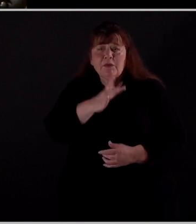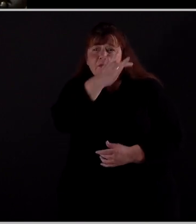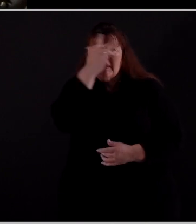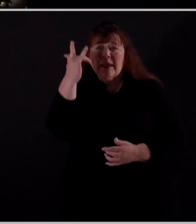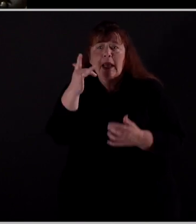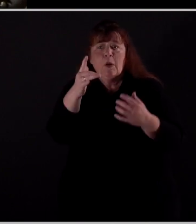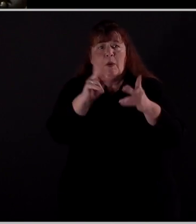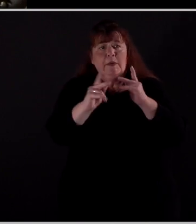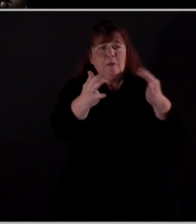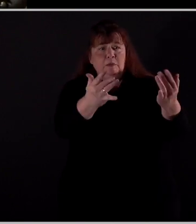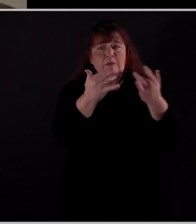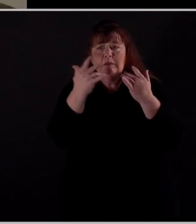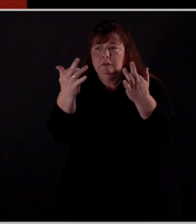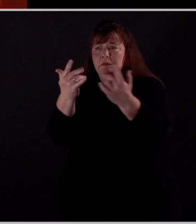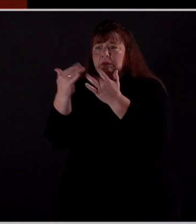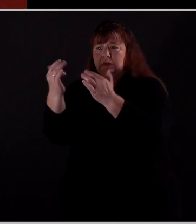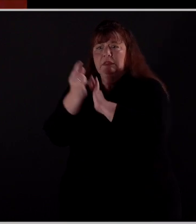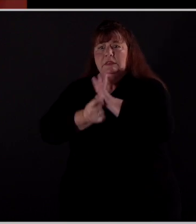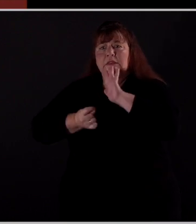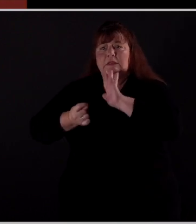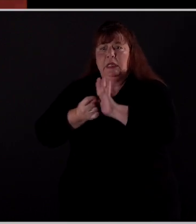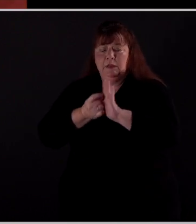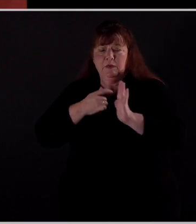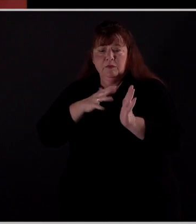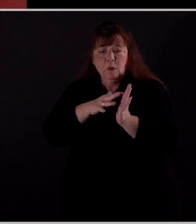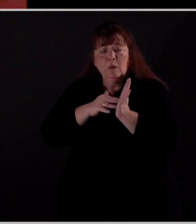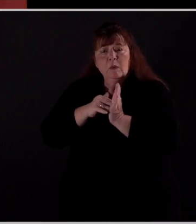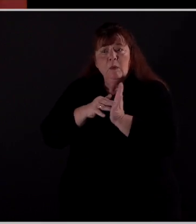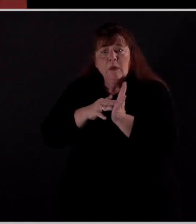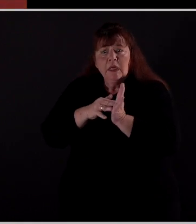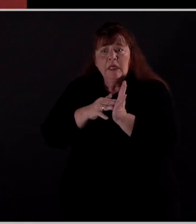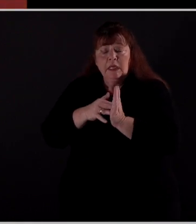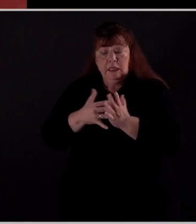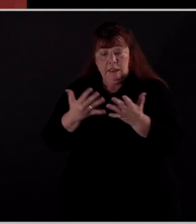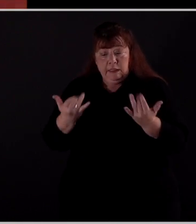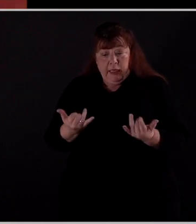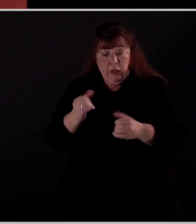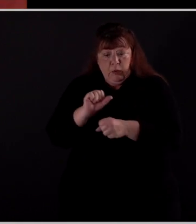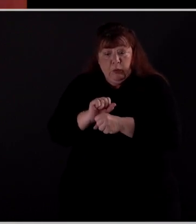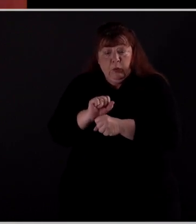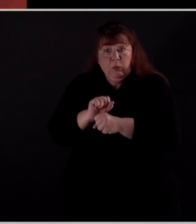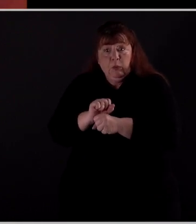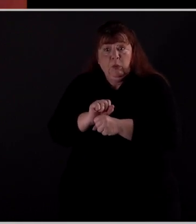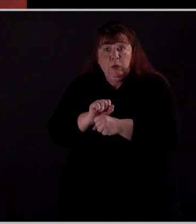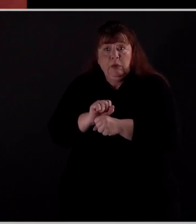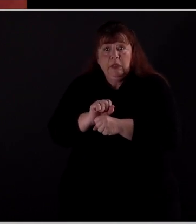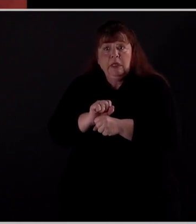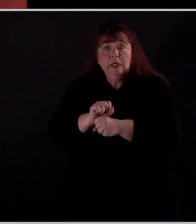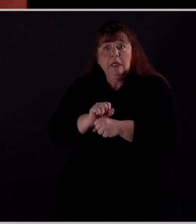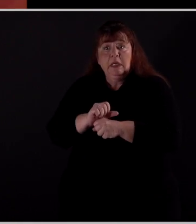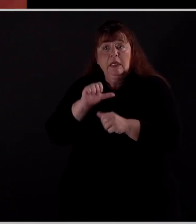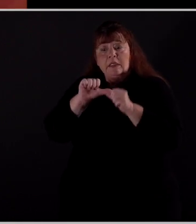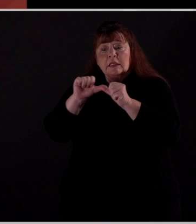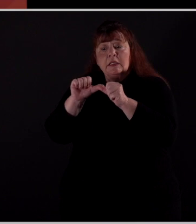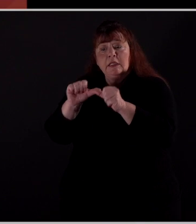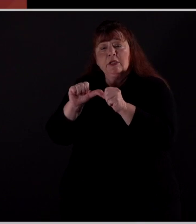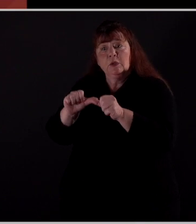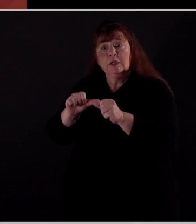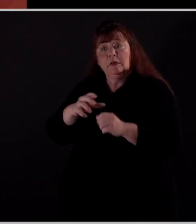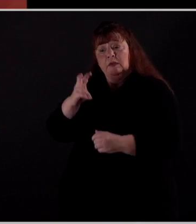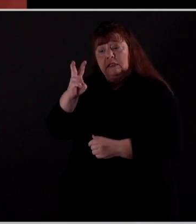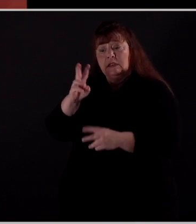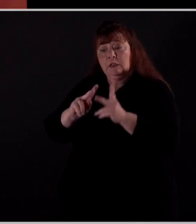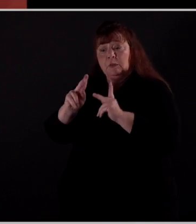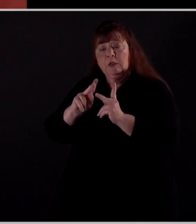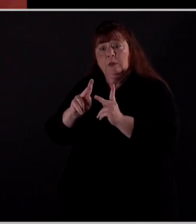of vulnerability. What we're doing now is a continuation of the 6 lives lost, and we'll address hate every single time it